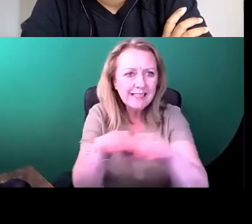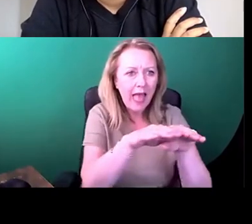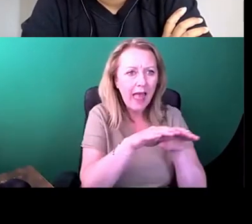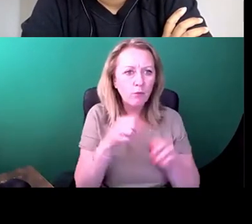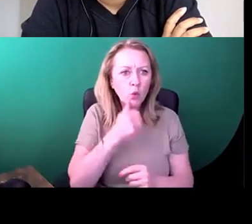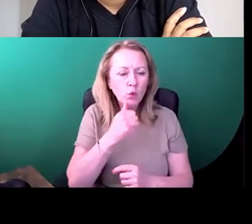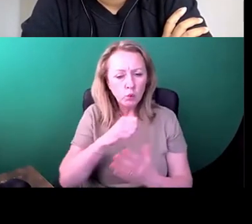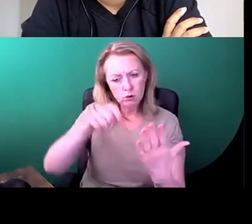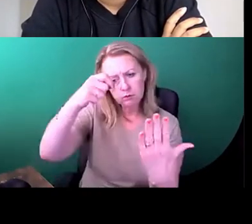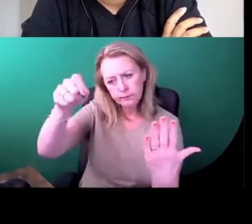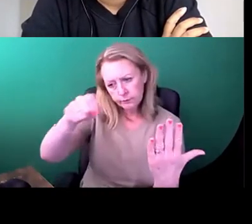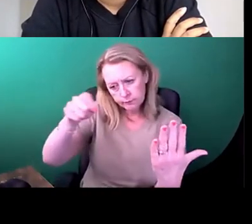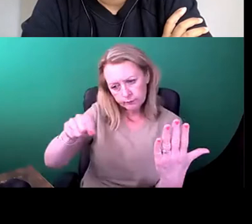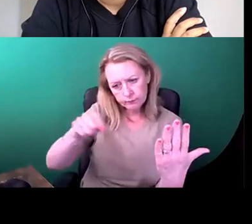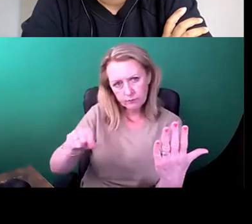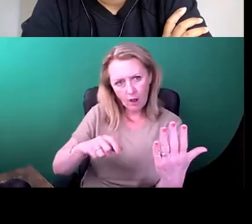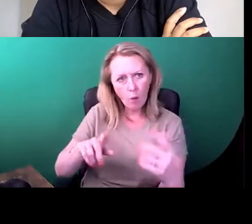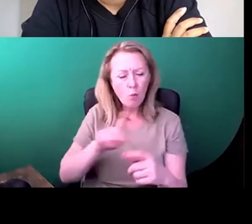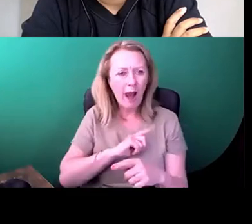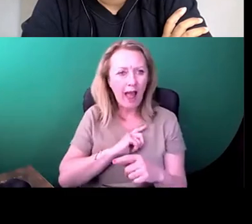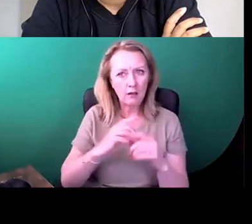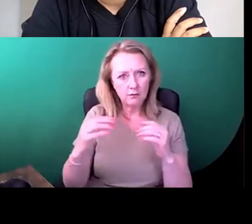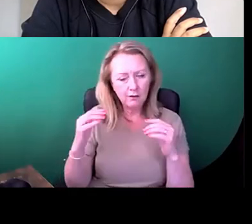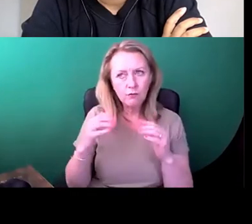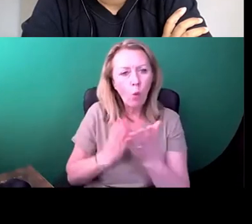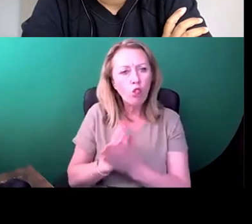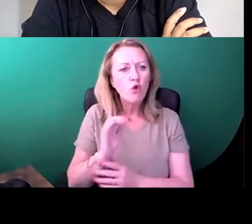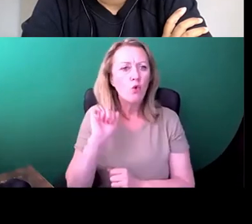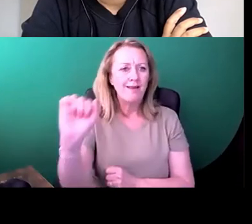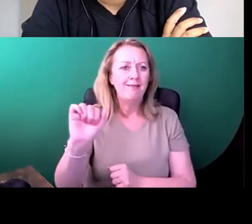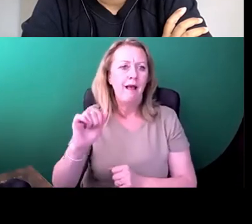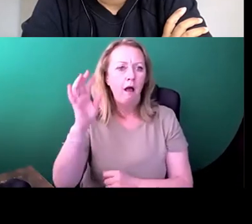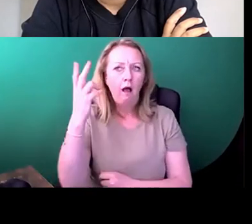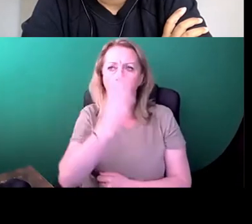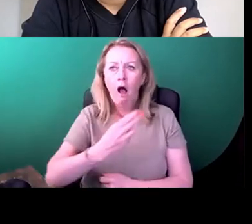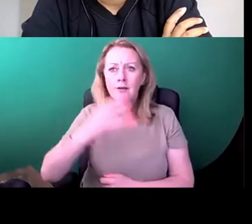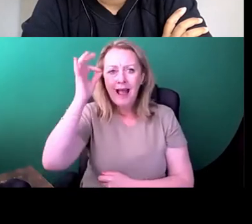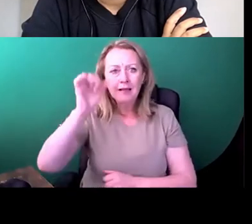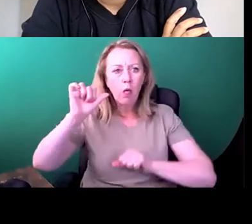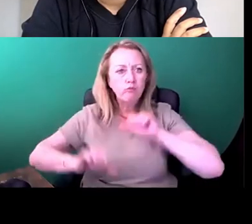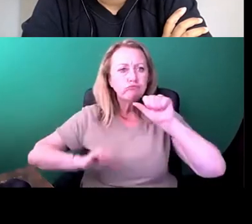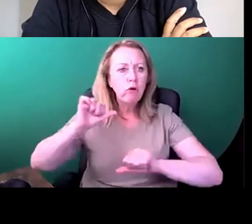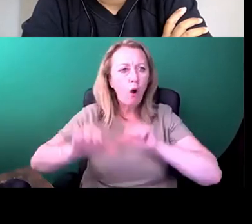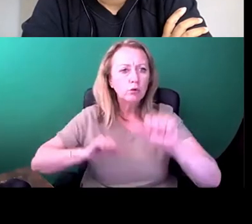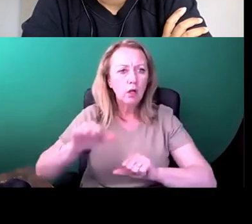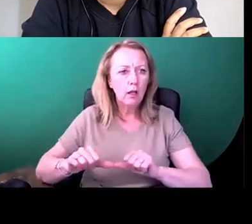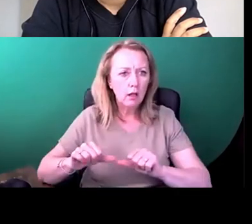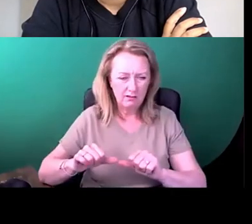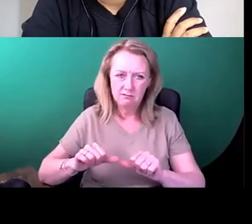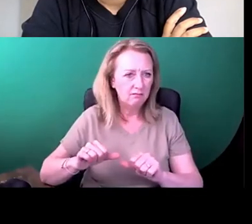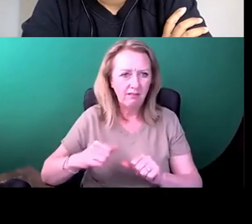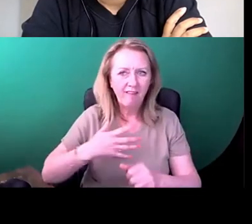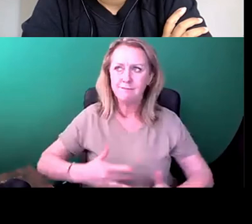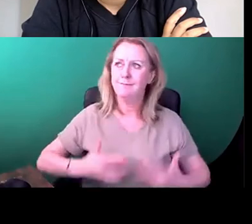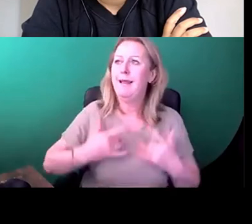want to align yourself with the same process that the Arts Council use. And it felt like we were being pushed back into a very